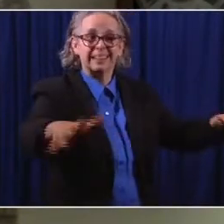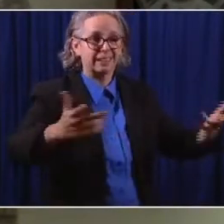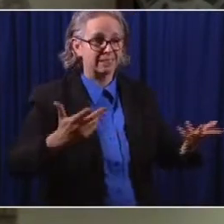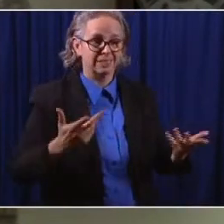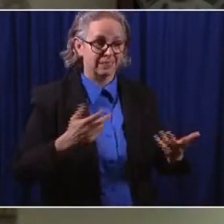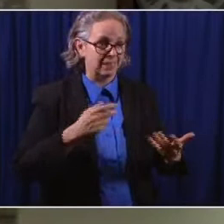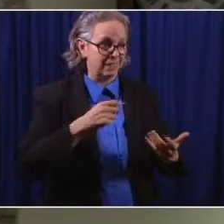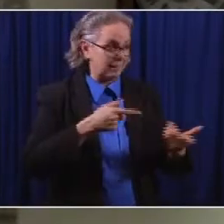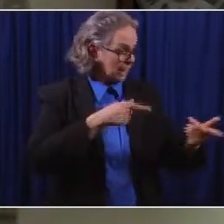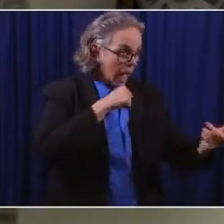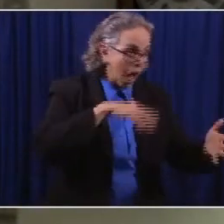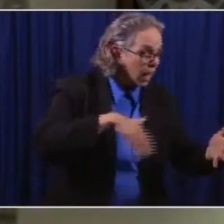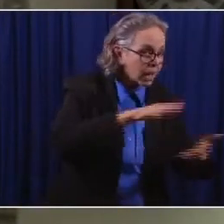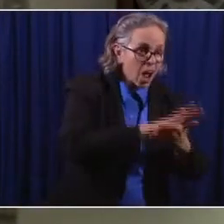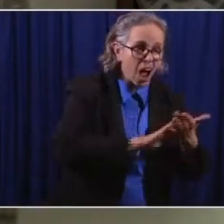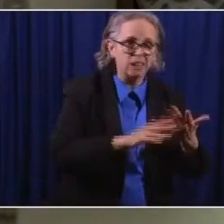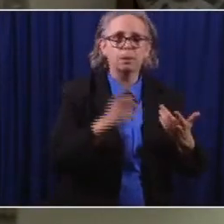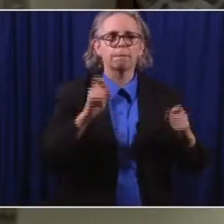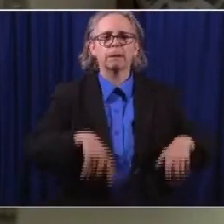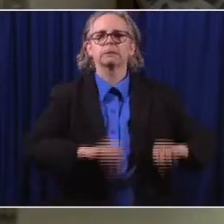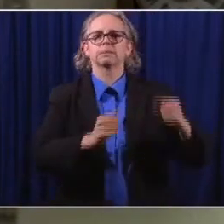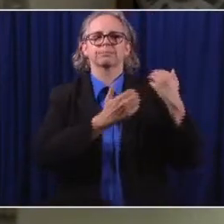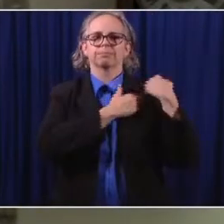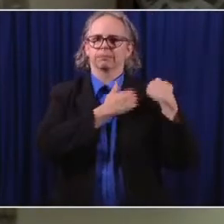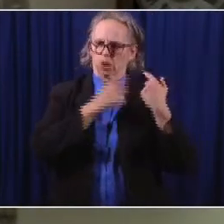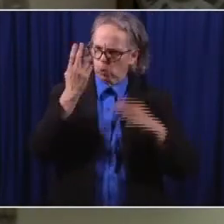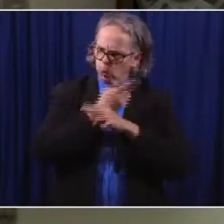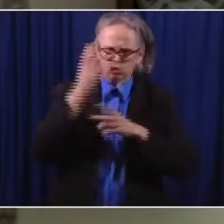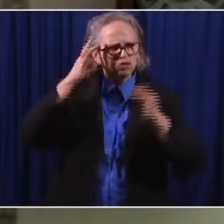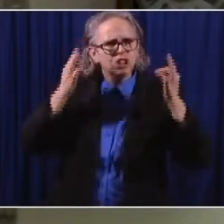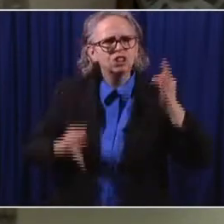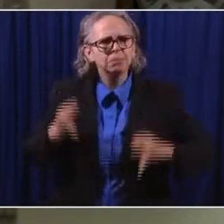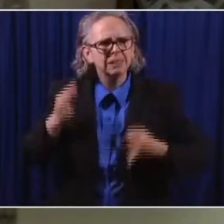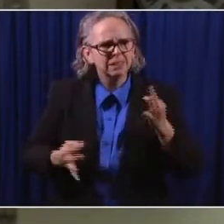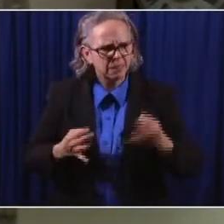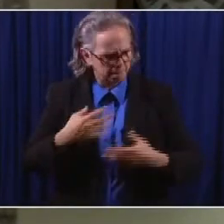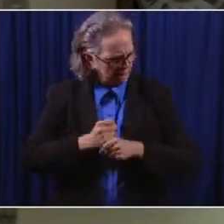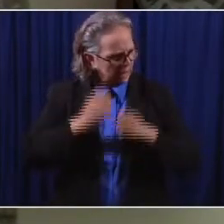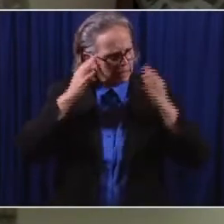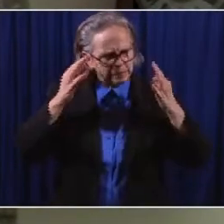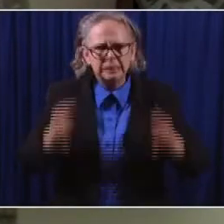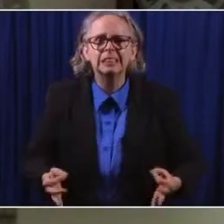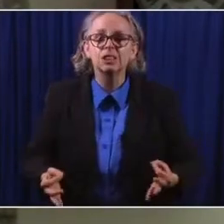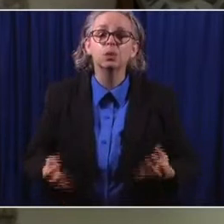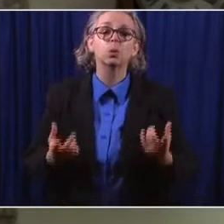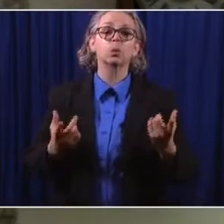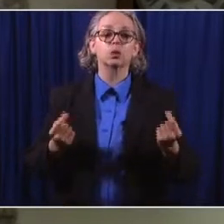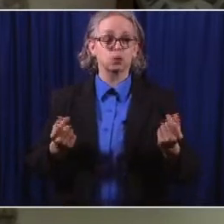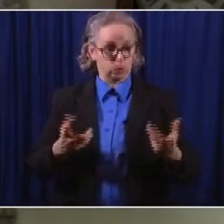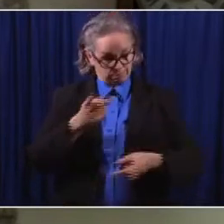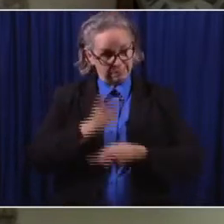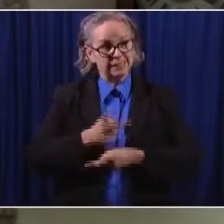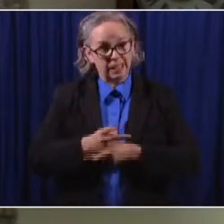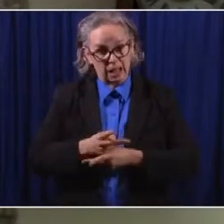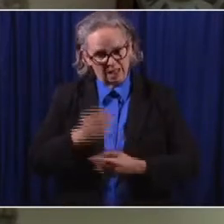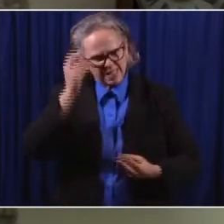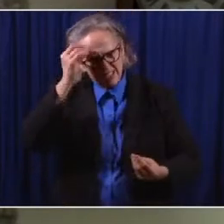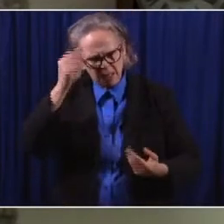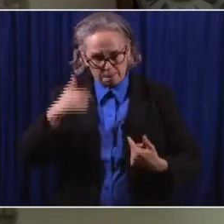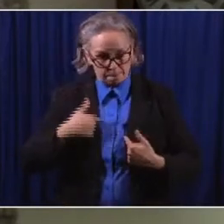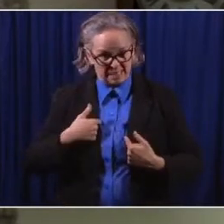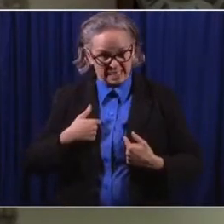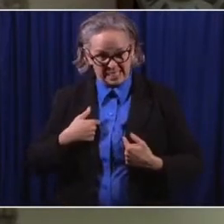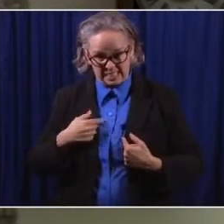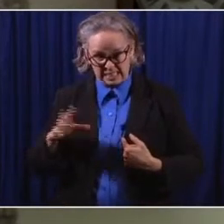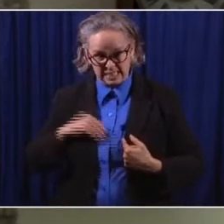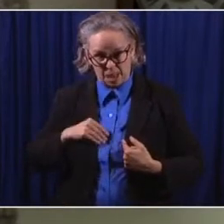all judgments that we make, decisions that we make. Do we go out and socialize? If we do, how